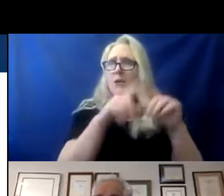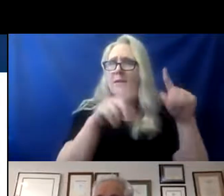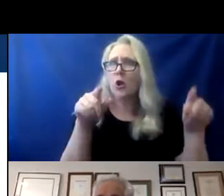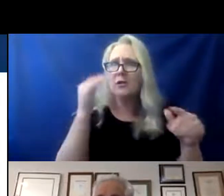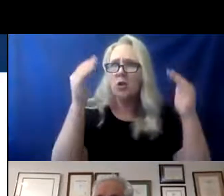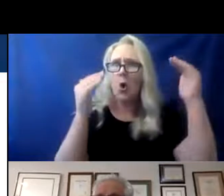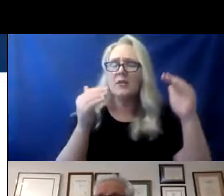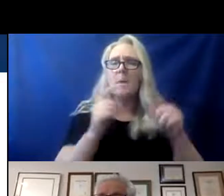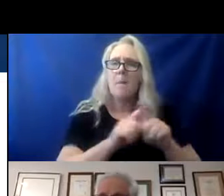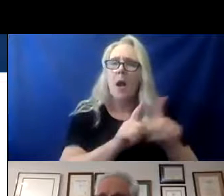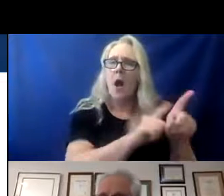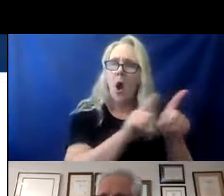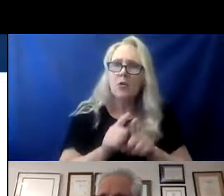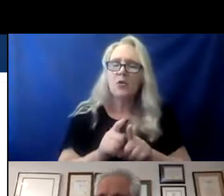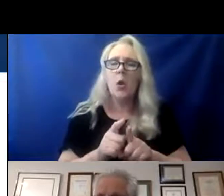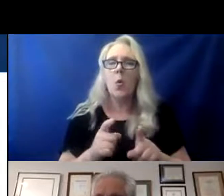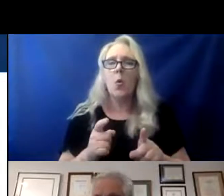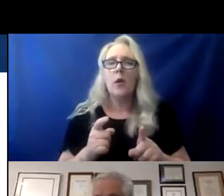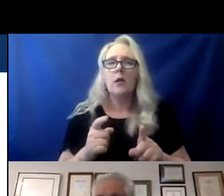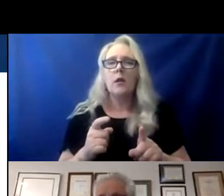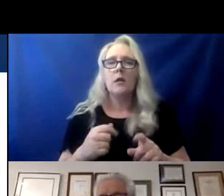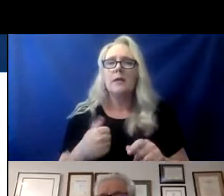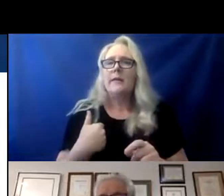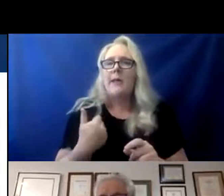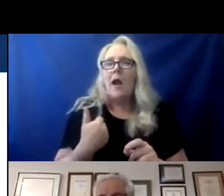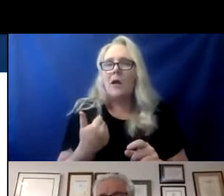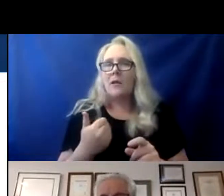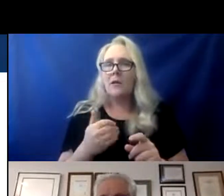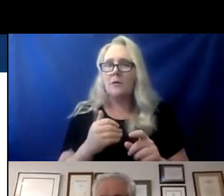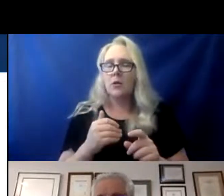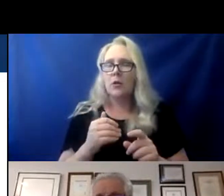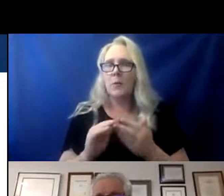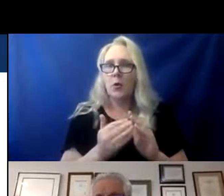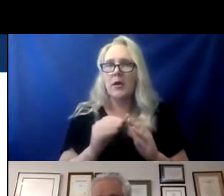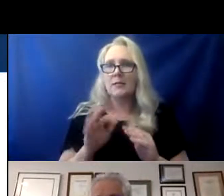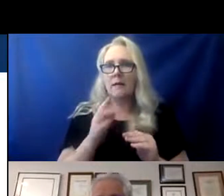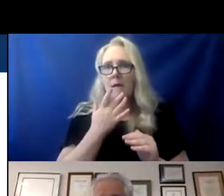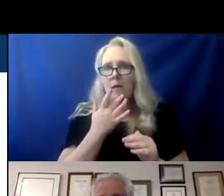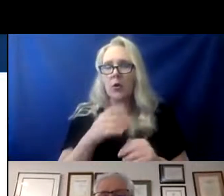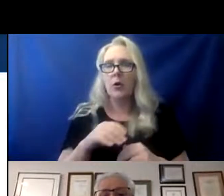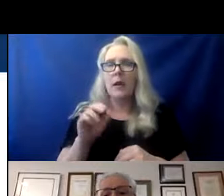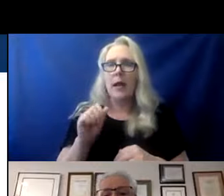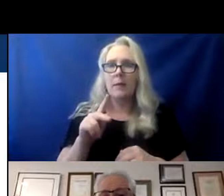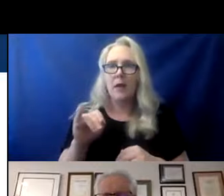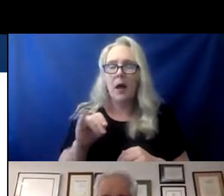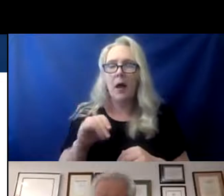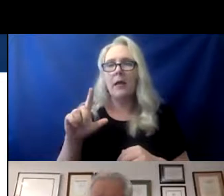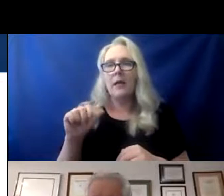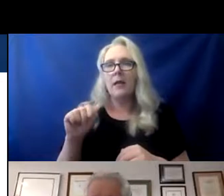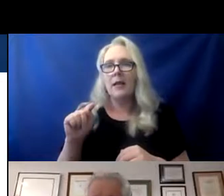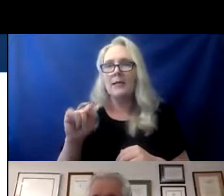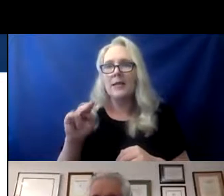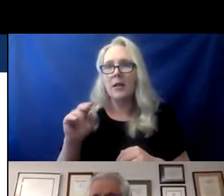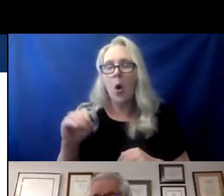especially younger communities of color, AAPI, Latino, Latinx,